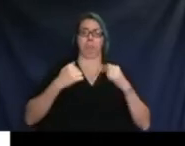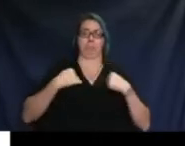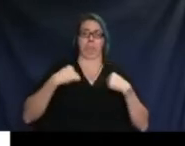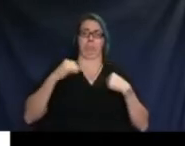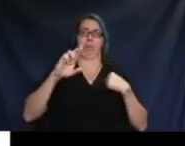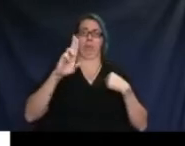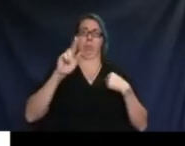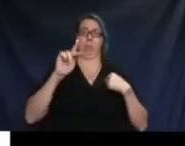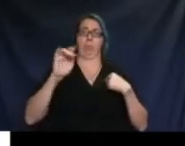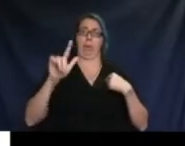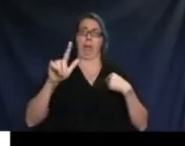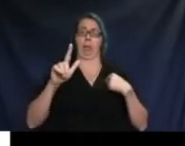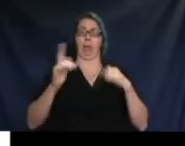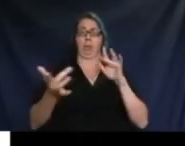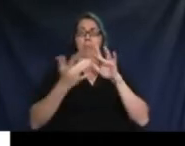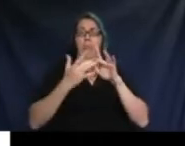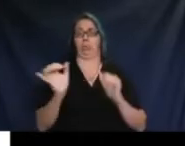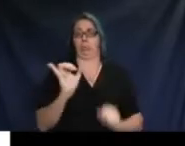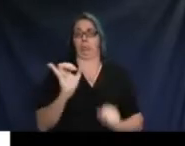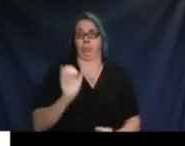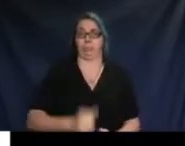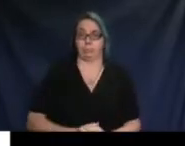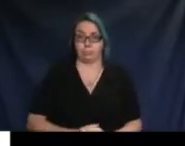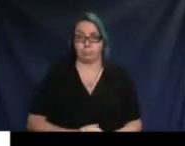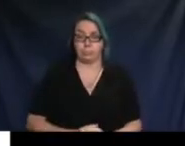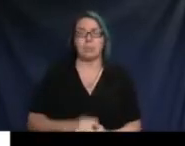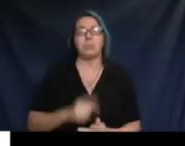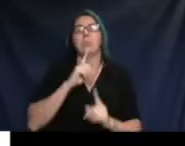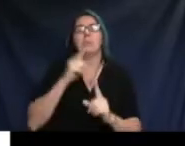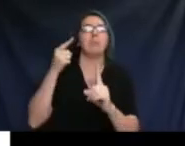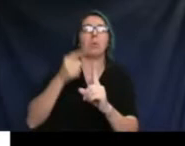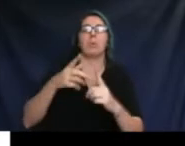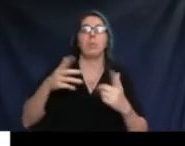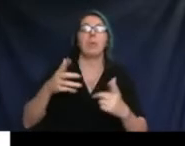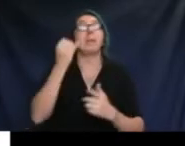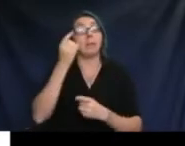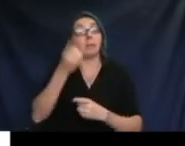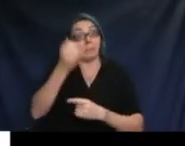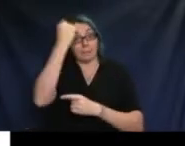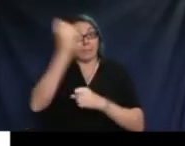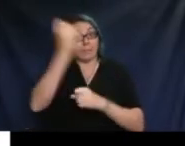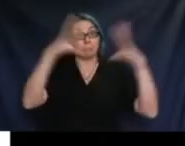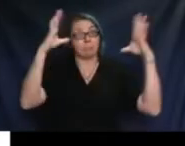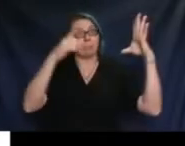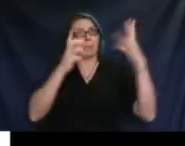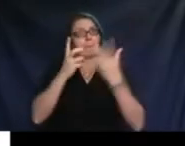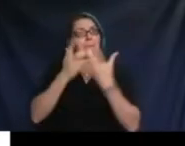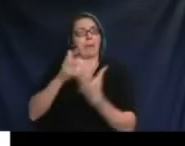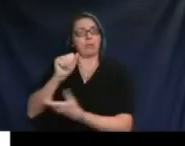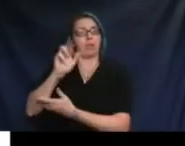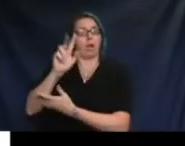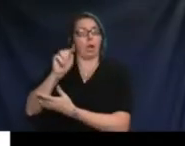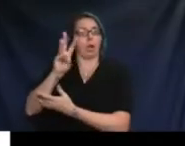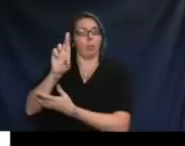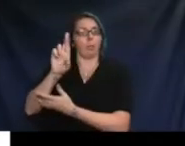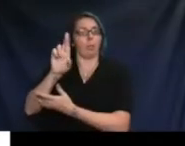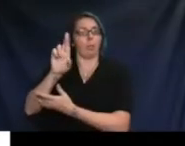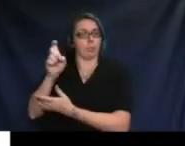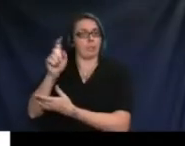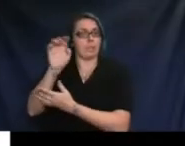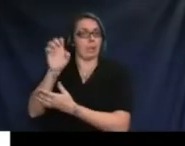know that if you have a project that is aligned with ArtworxTO, you can apply to OpenDoor for that